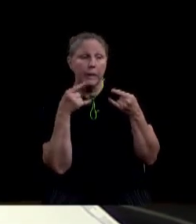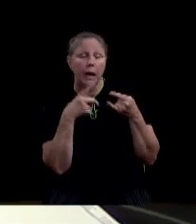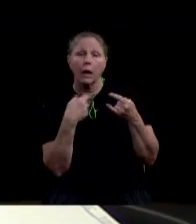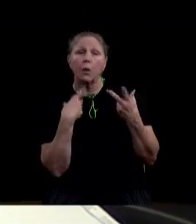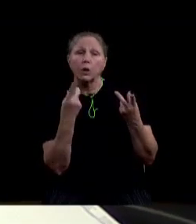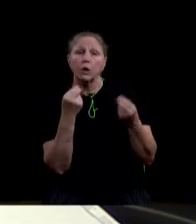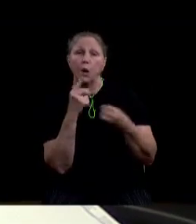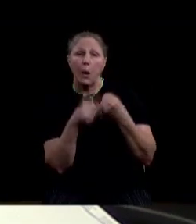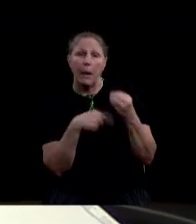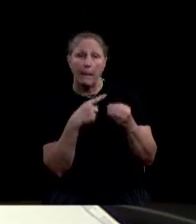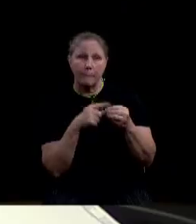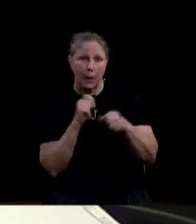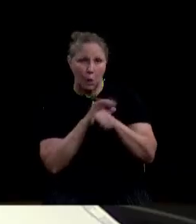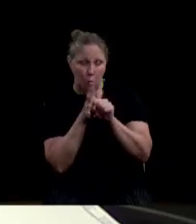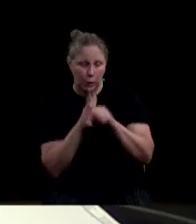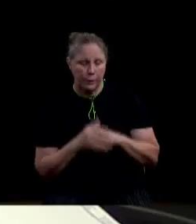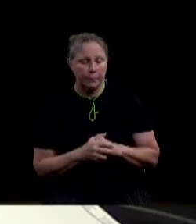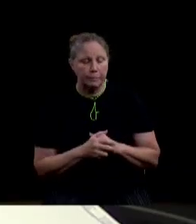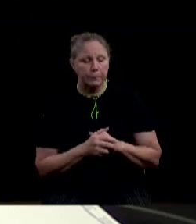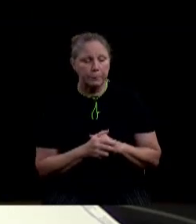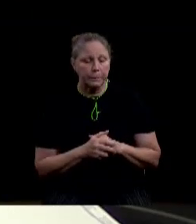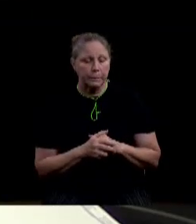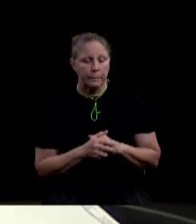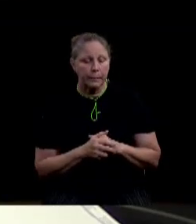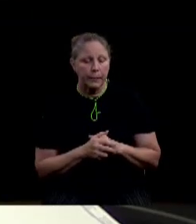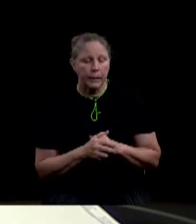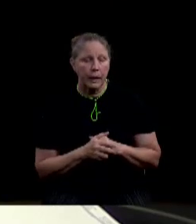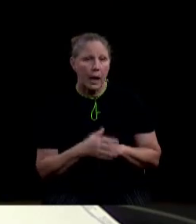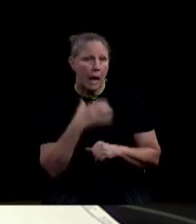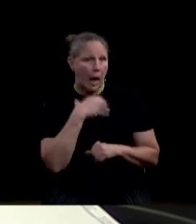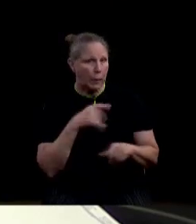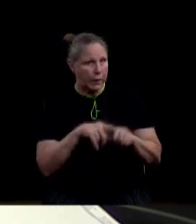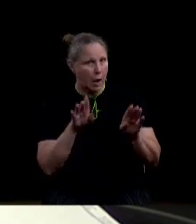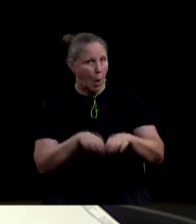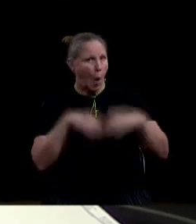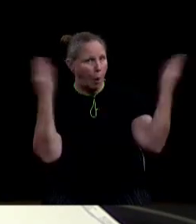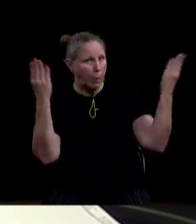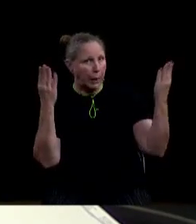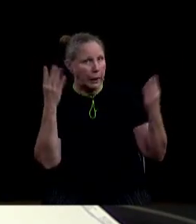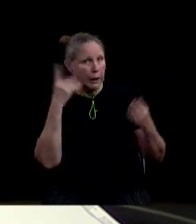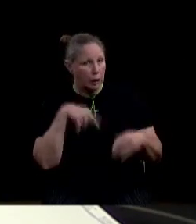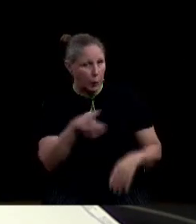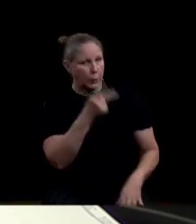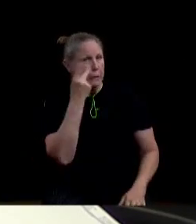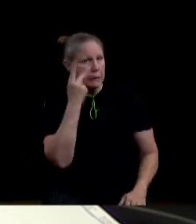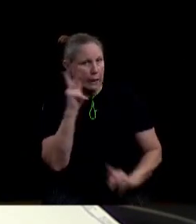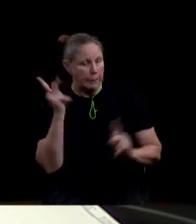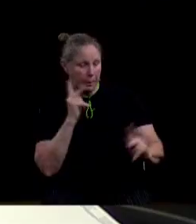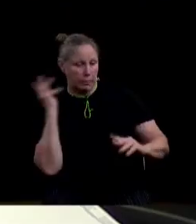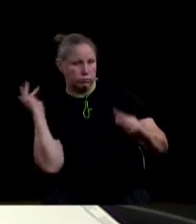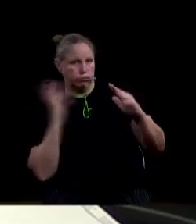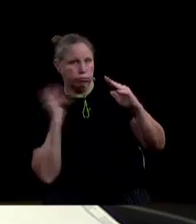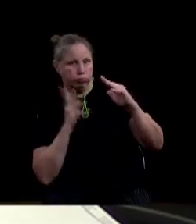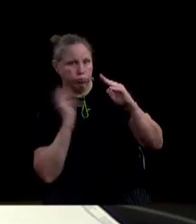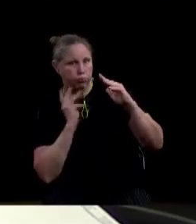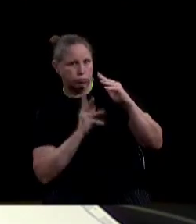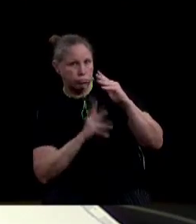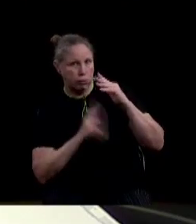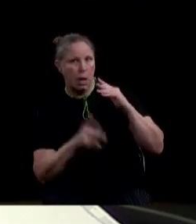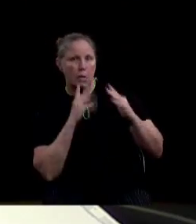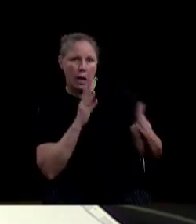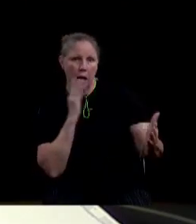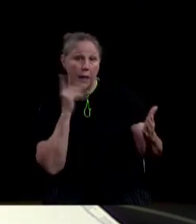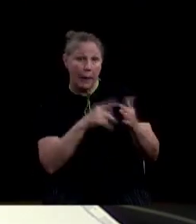this meeting would be public because you would see how many of your citizens are against the mandatory face